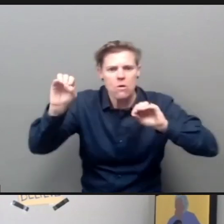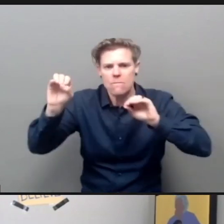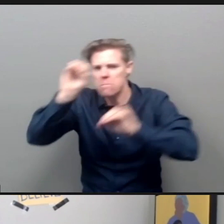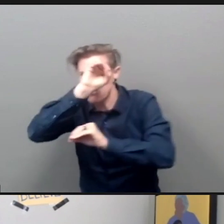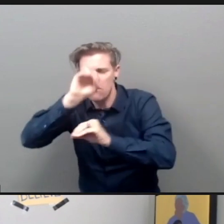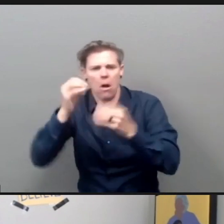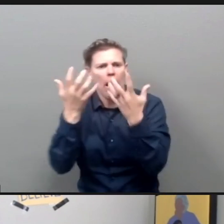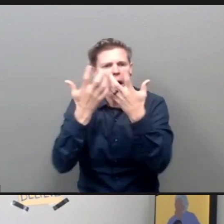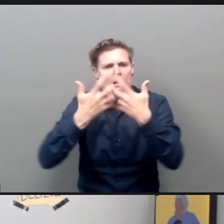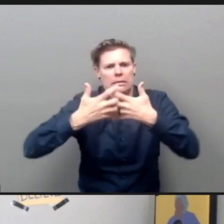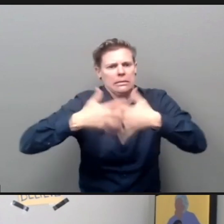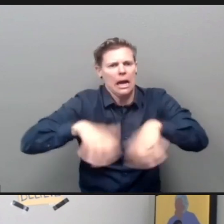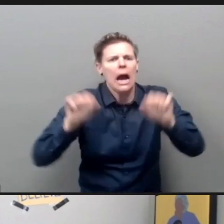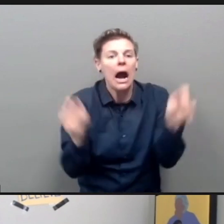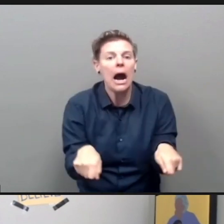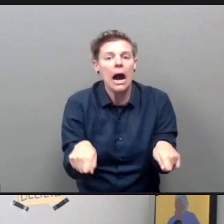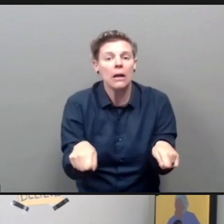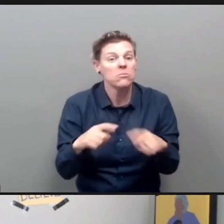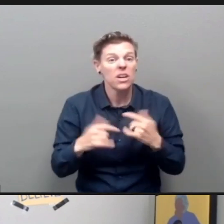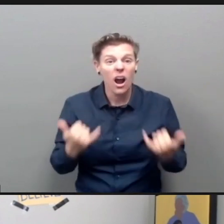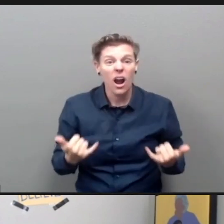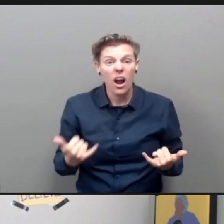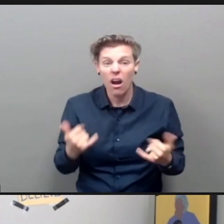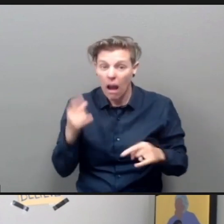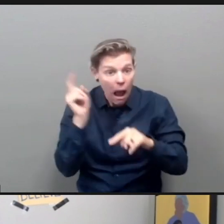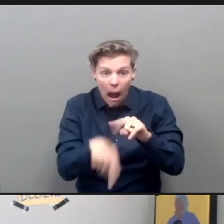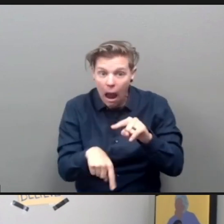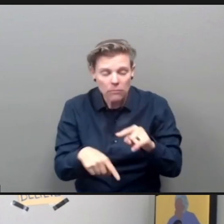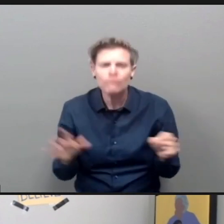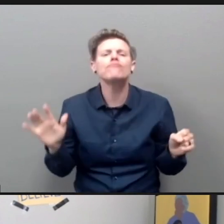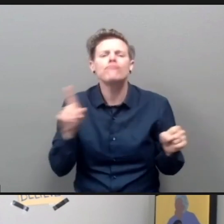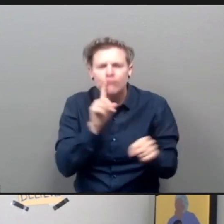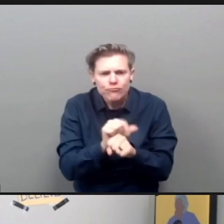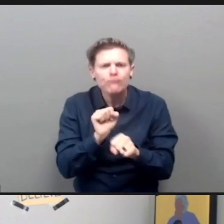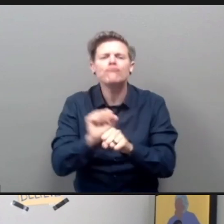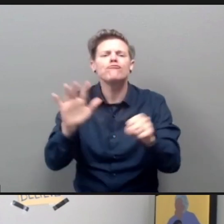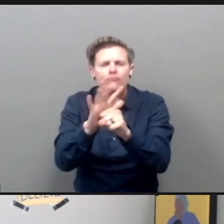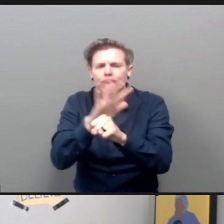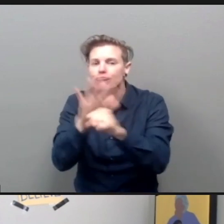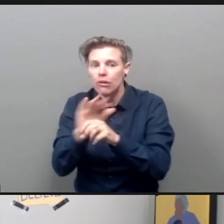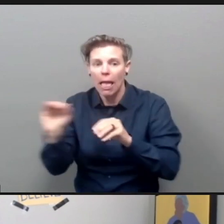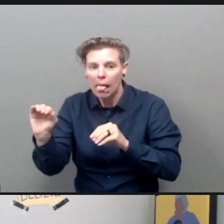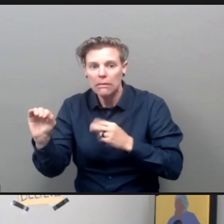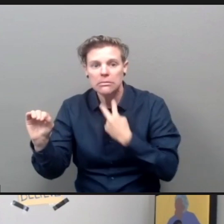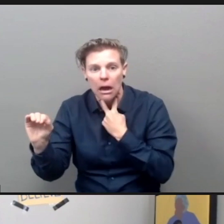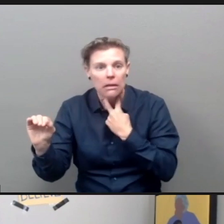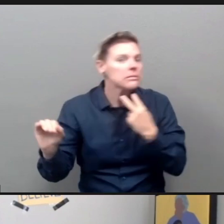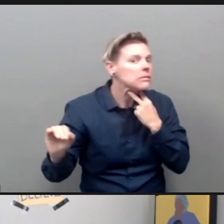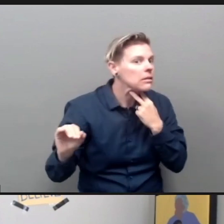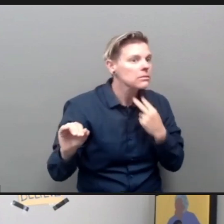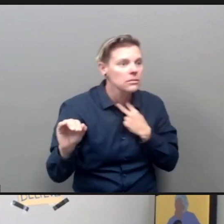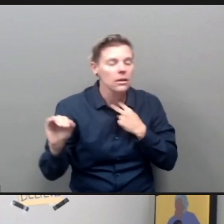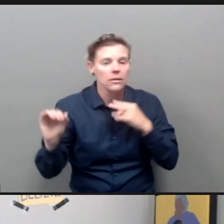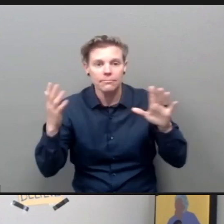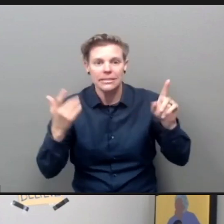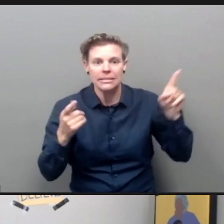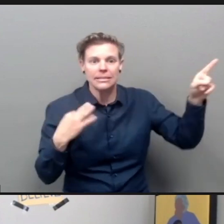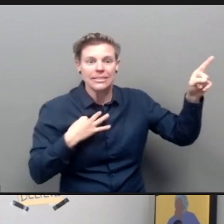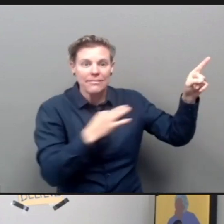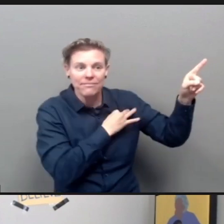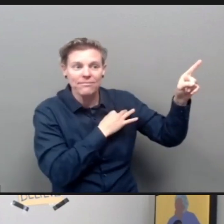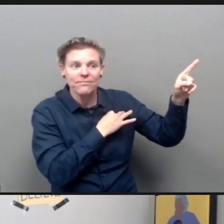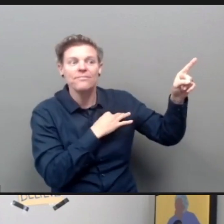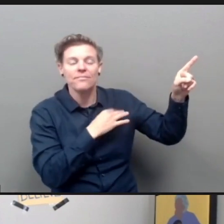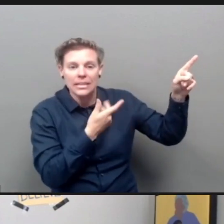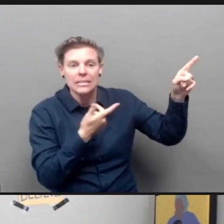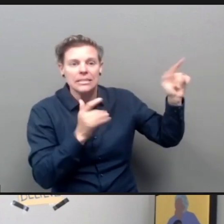we've ordered up and contracted for 41 additional healthcare personnel to help out. And then that federal DMAT team of